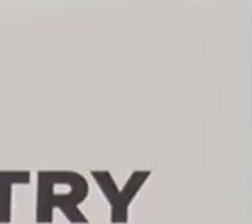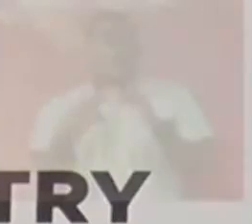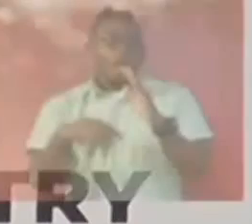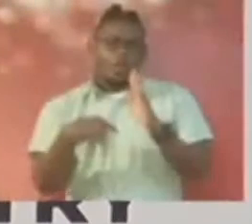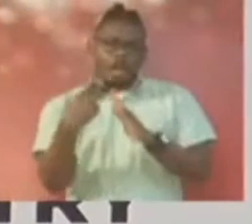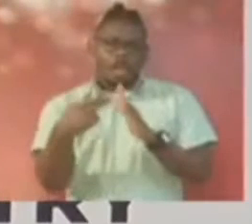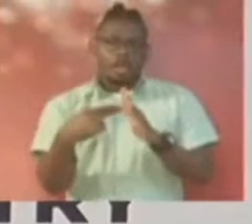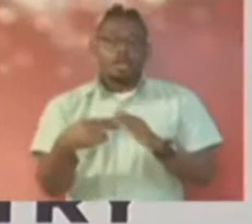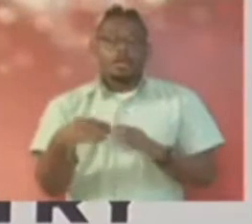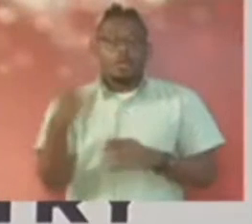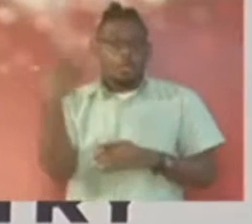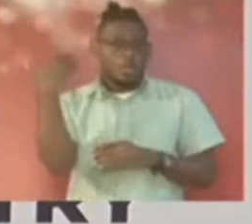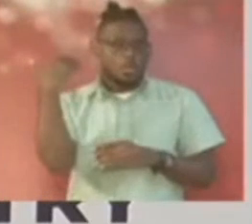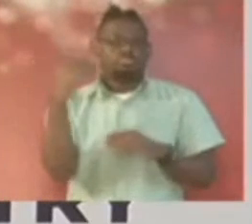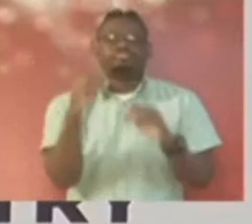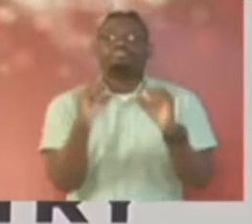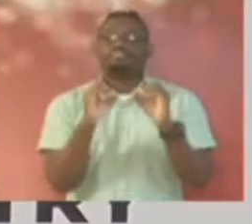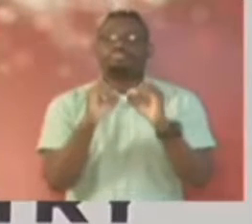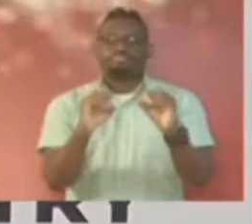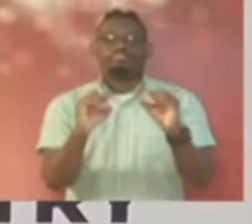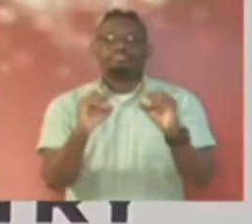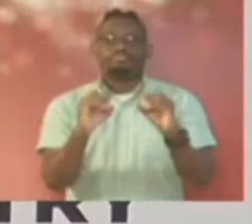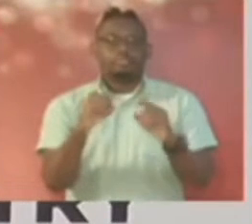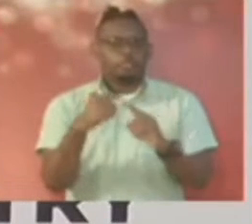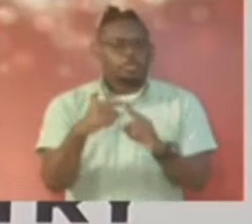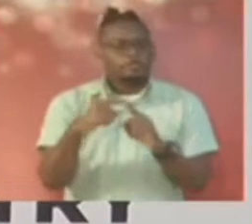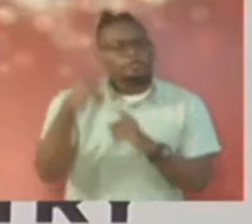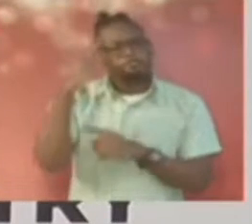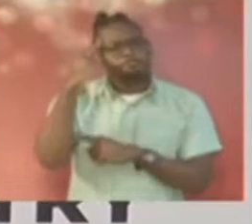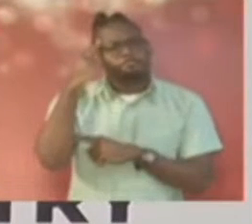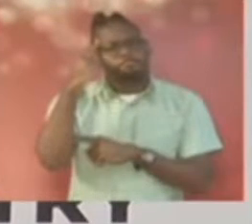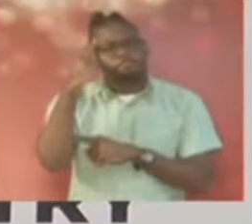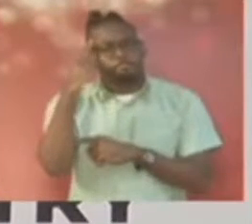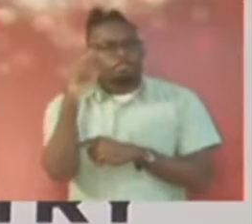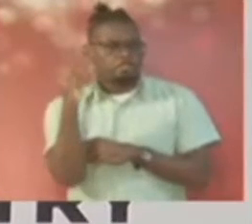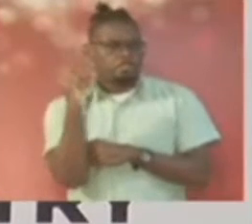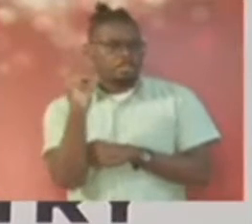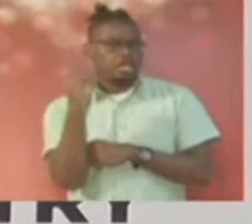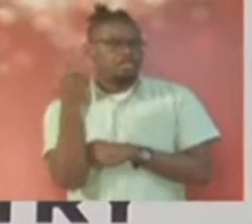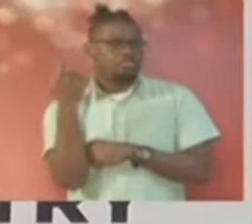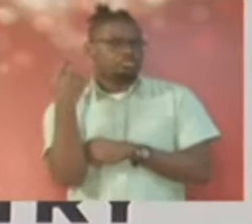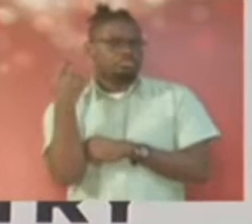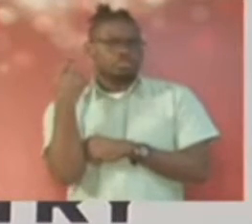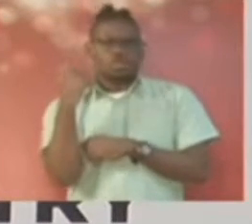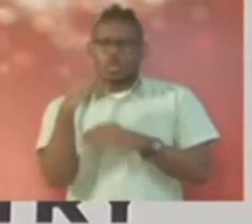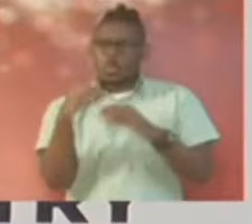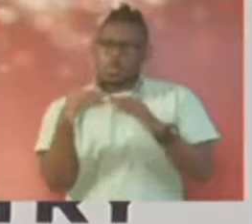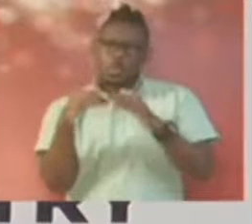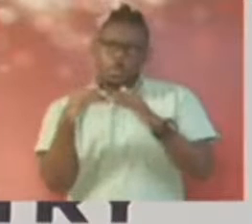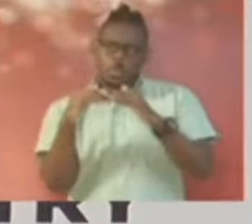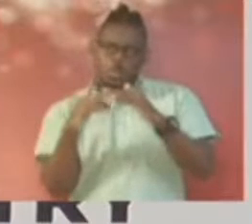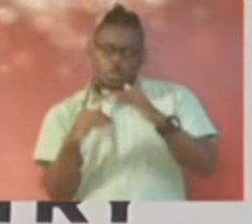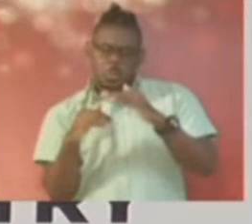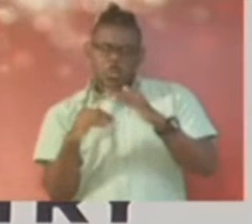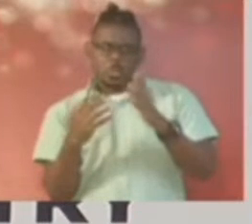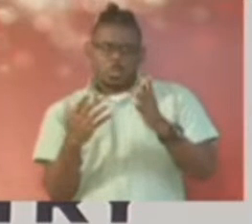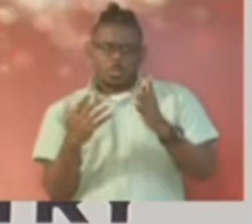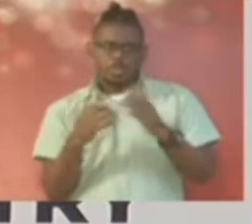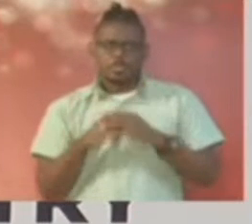hours. I believe it was Monday afternoon. So there was a lot of